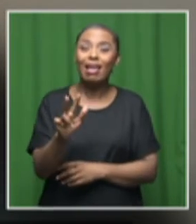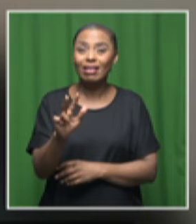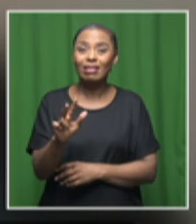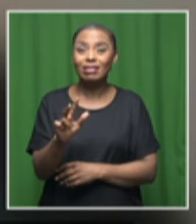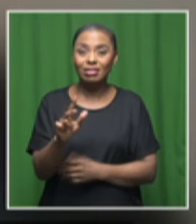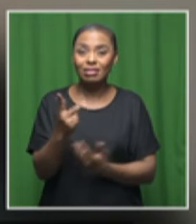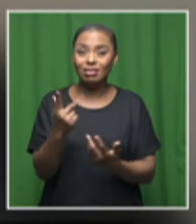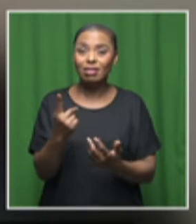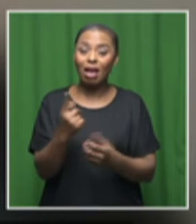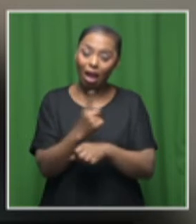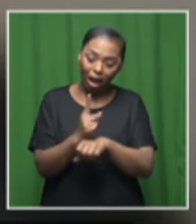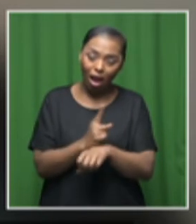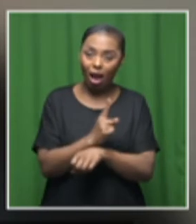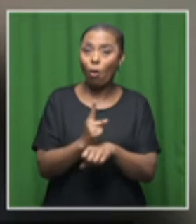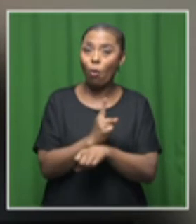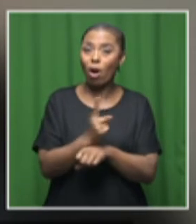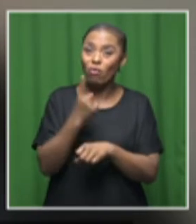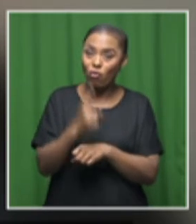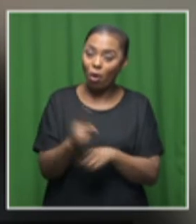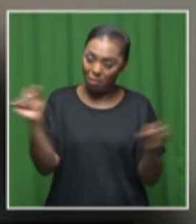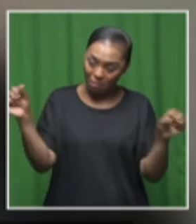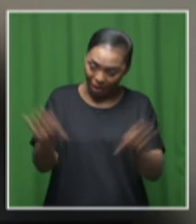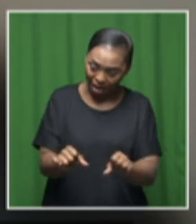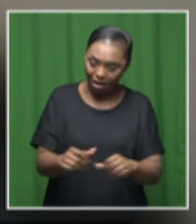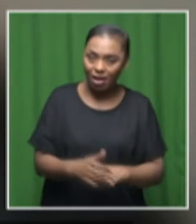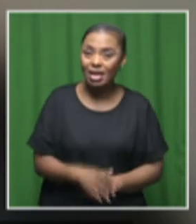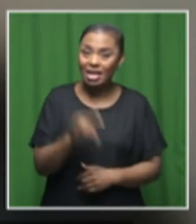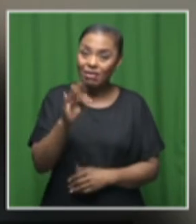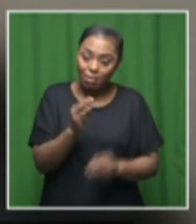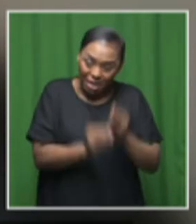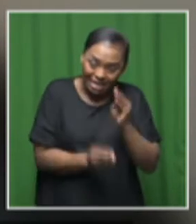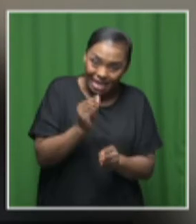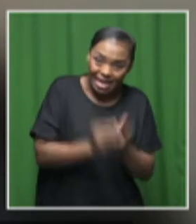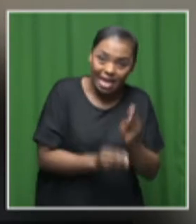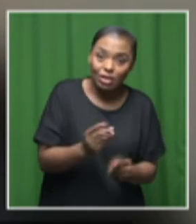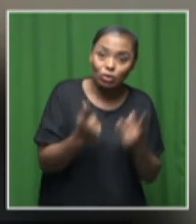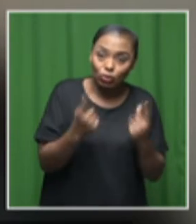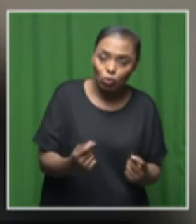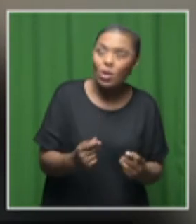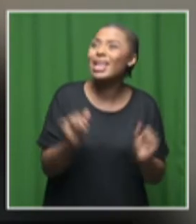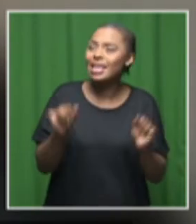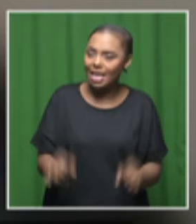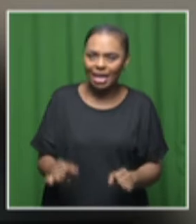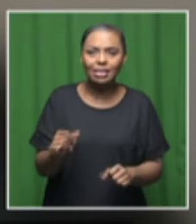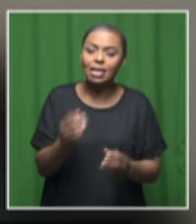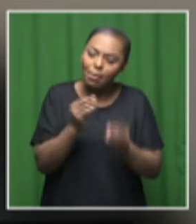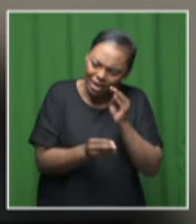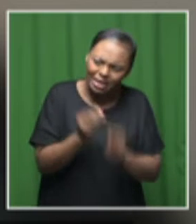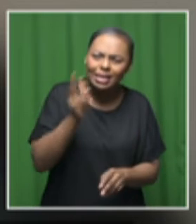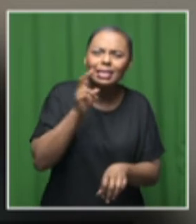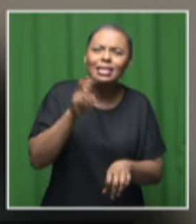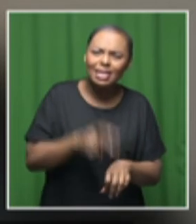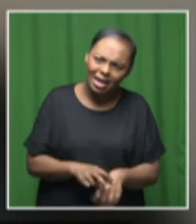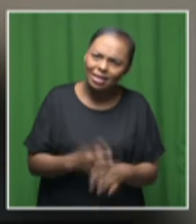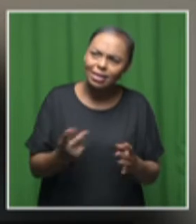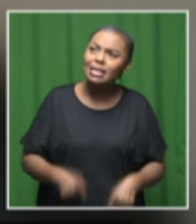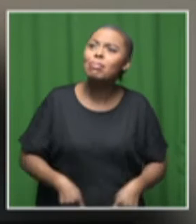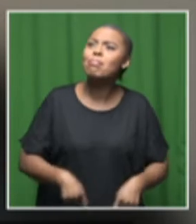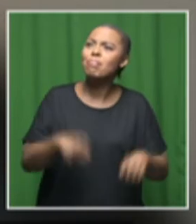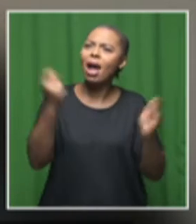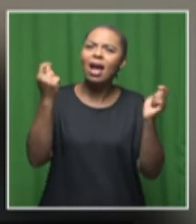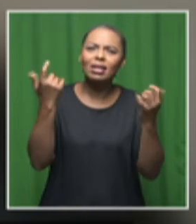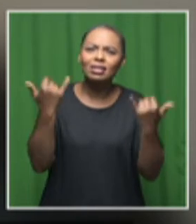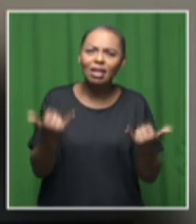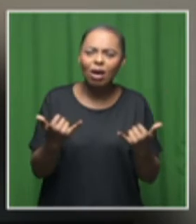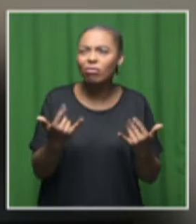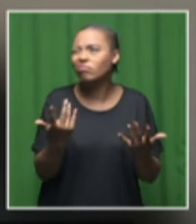even to recover. And when they do maintenance, which is very needed, we're sitting with a buffering capacity